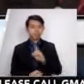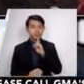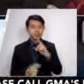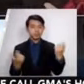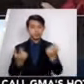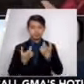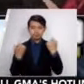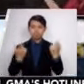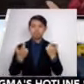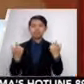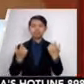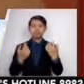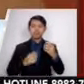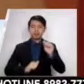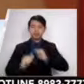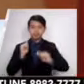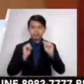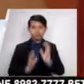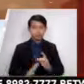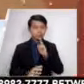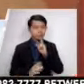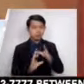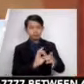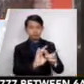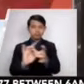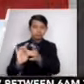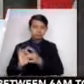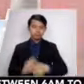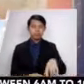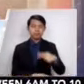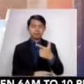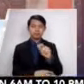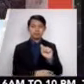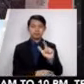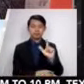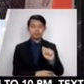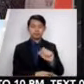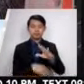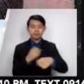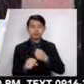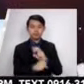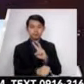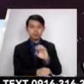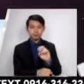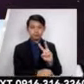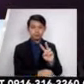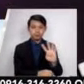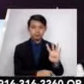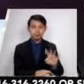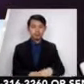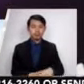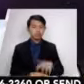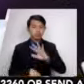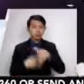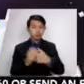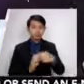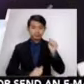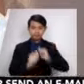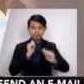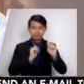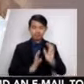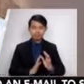Gala 2024. Standout sa red carpet ang Sparkle and Kapuso stars in their black, white, and sparkling